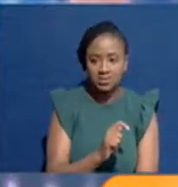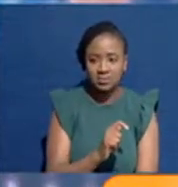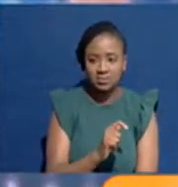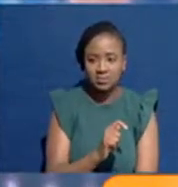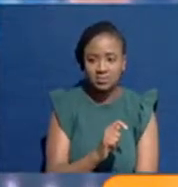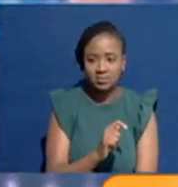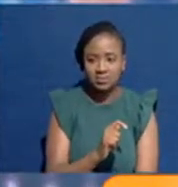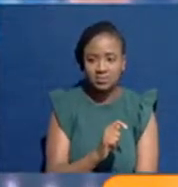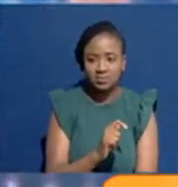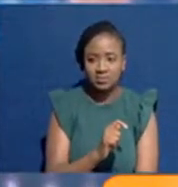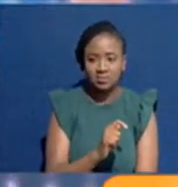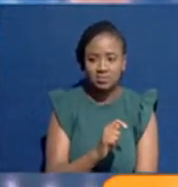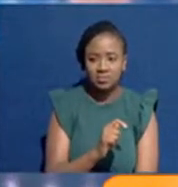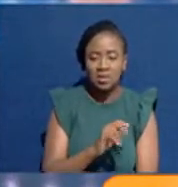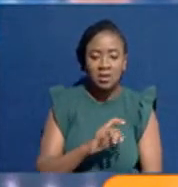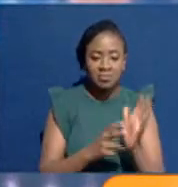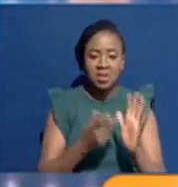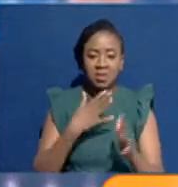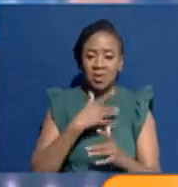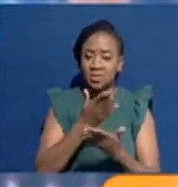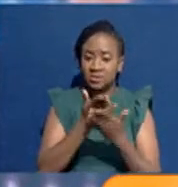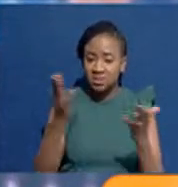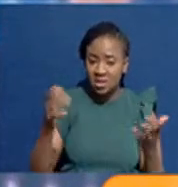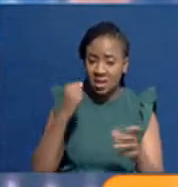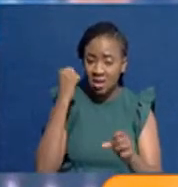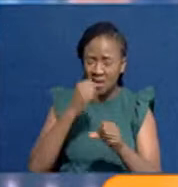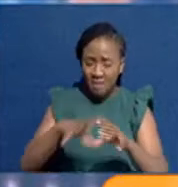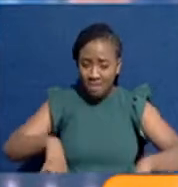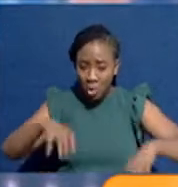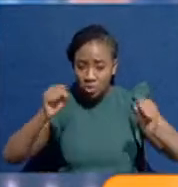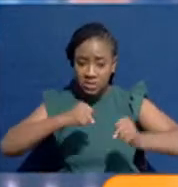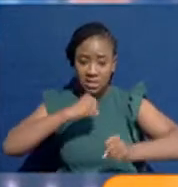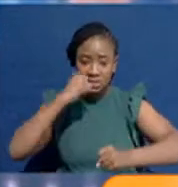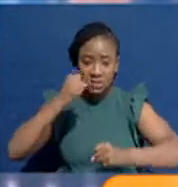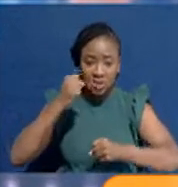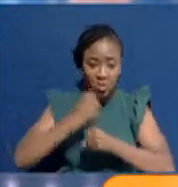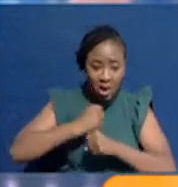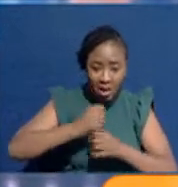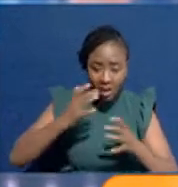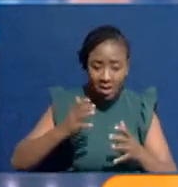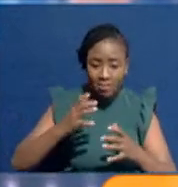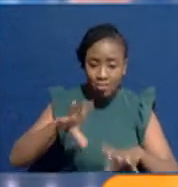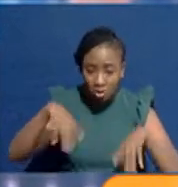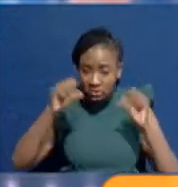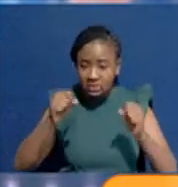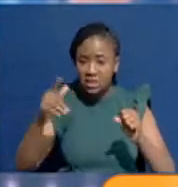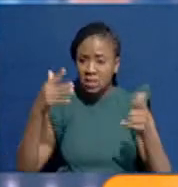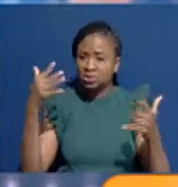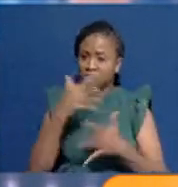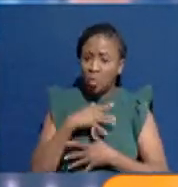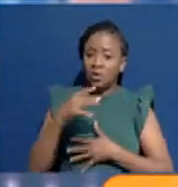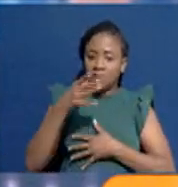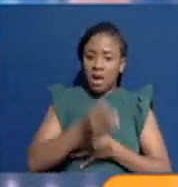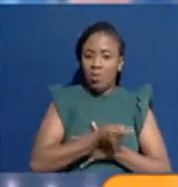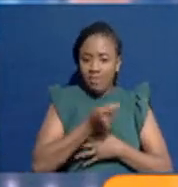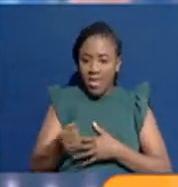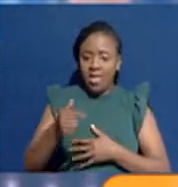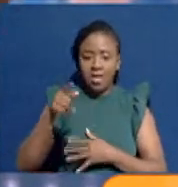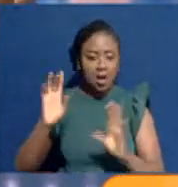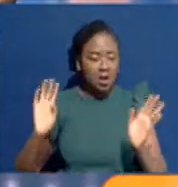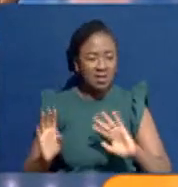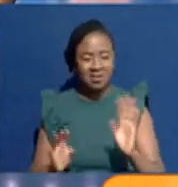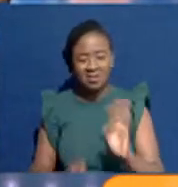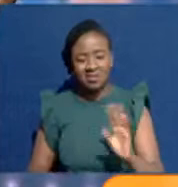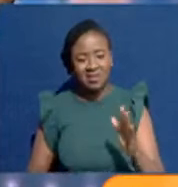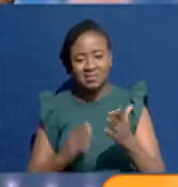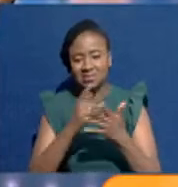we really do not want to ambush the employers per se that, instantly, you'll now immediately start paying this. There are some employers,